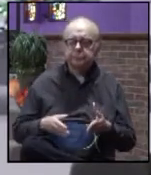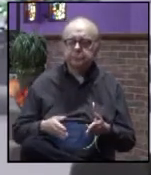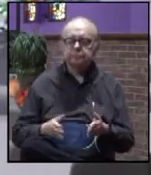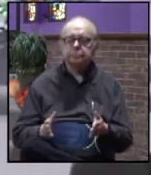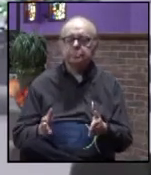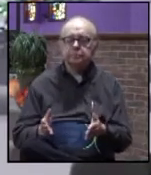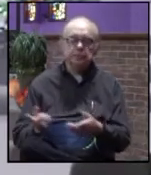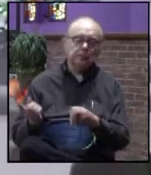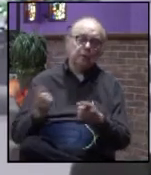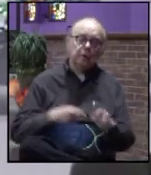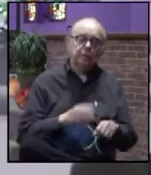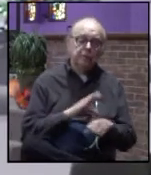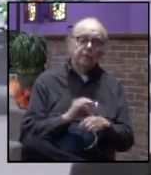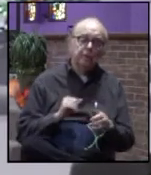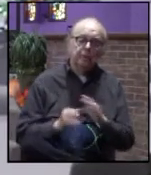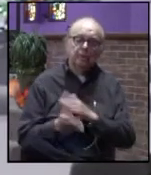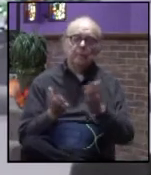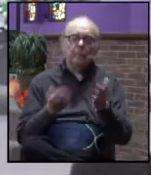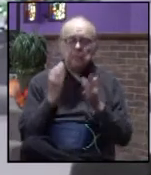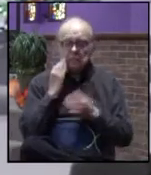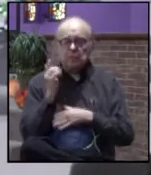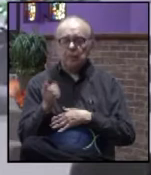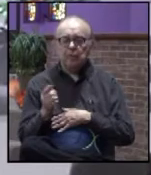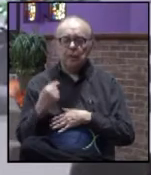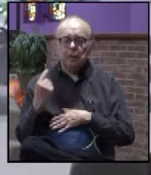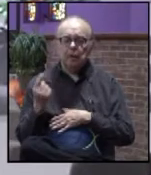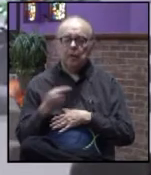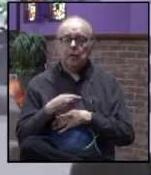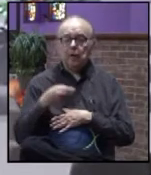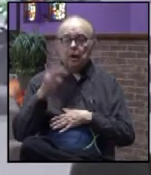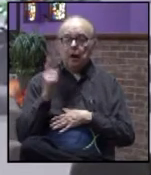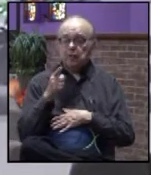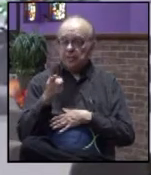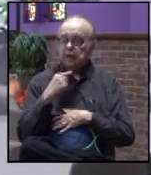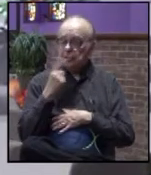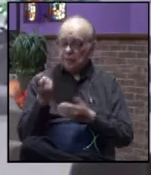brought you here this morning, I want you to know that we're honored that you're here.